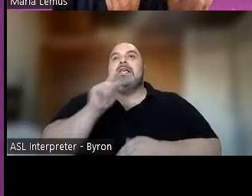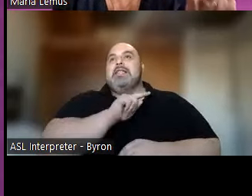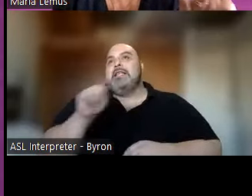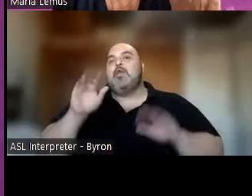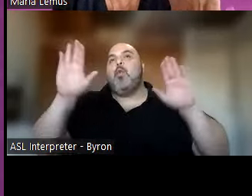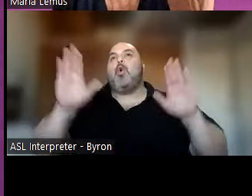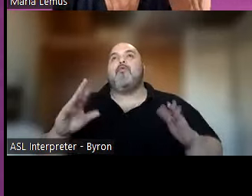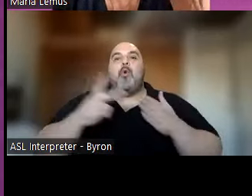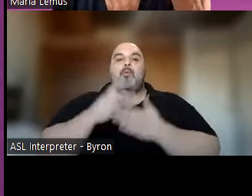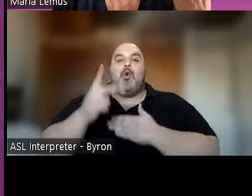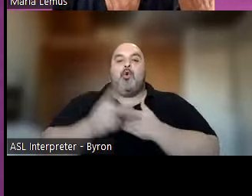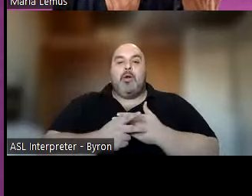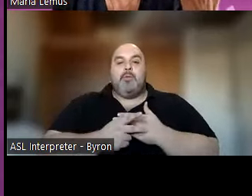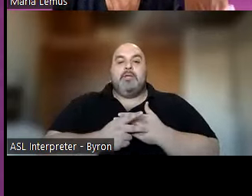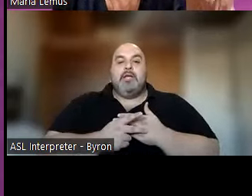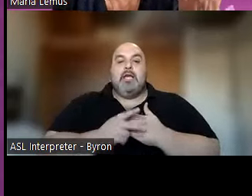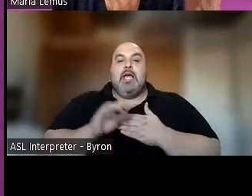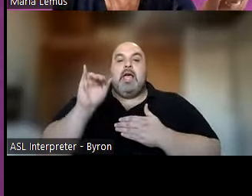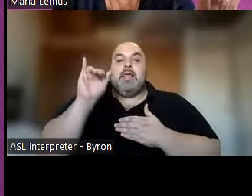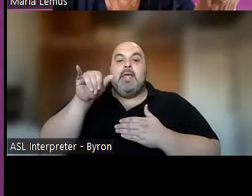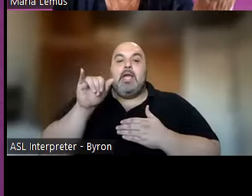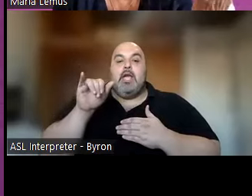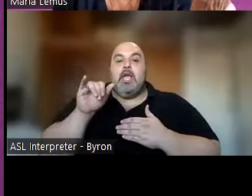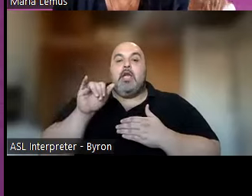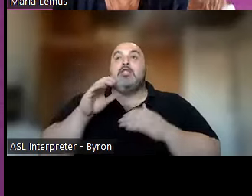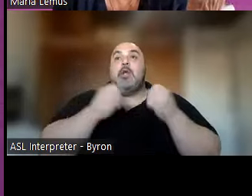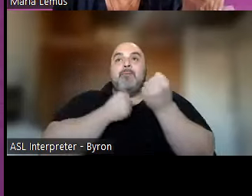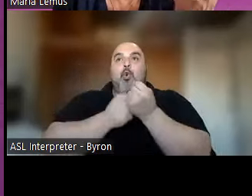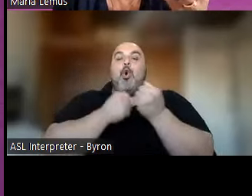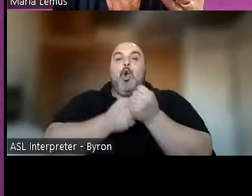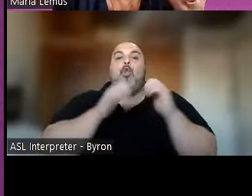wonderful programs that support the